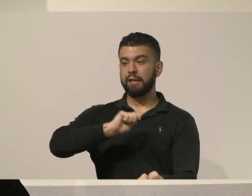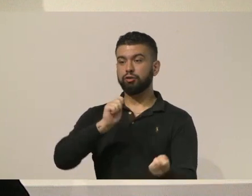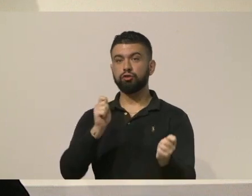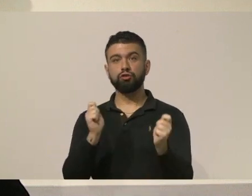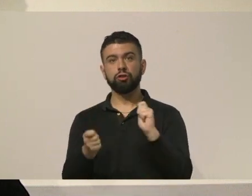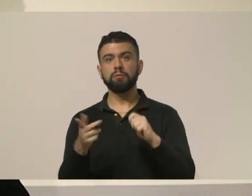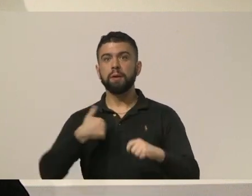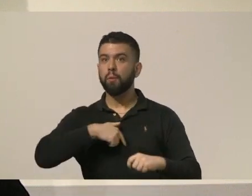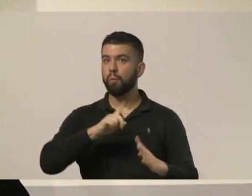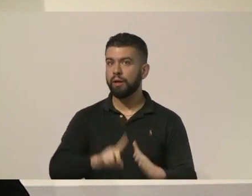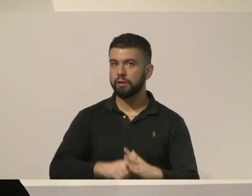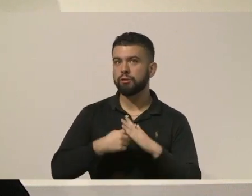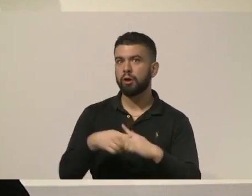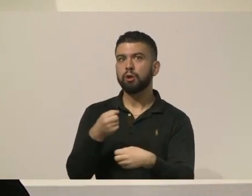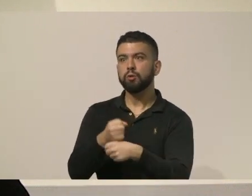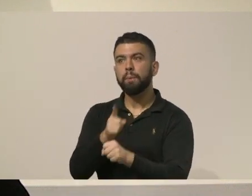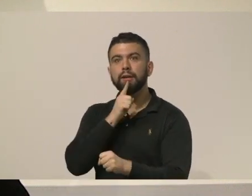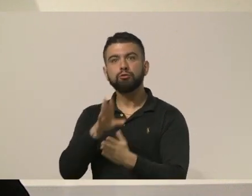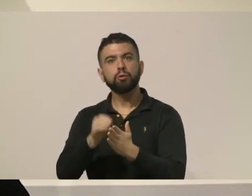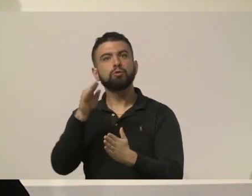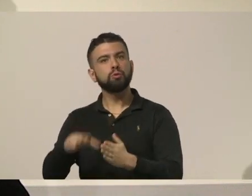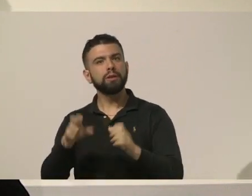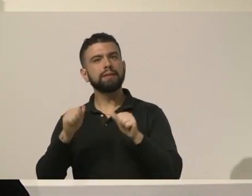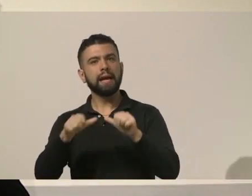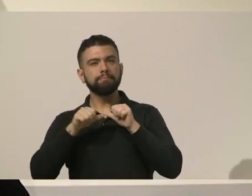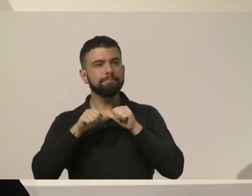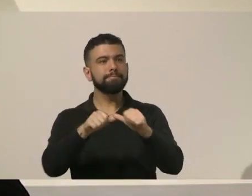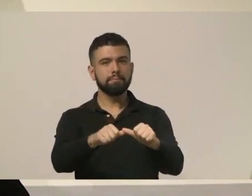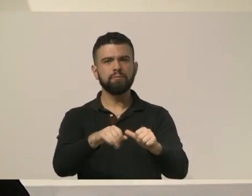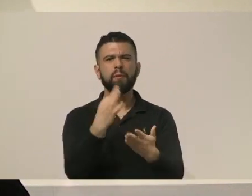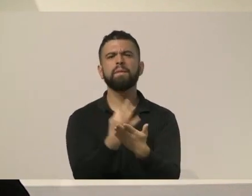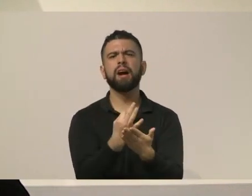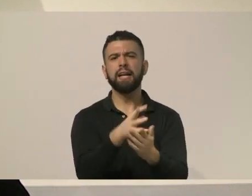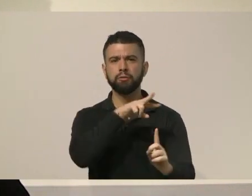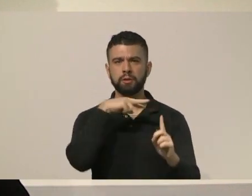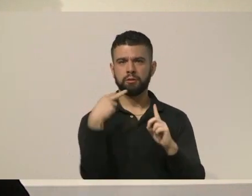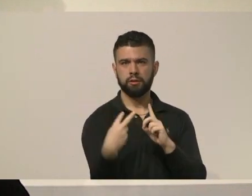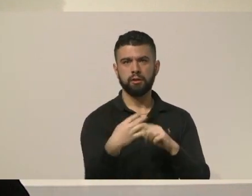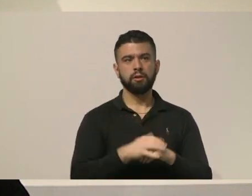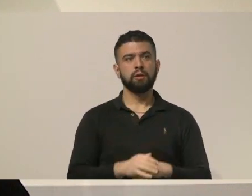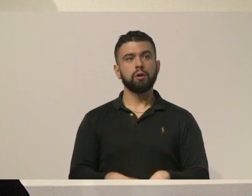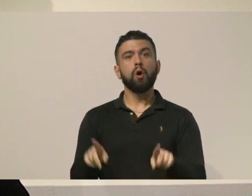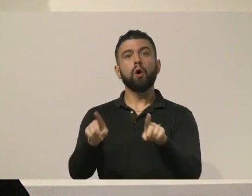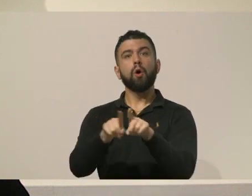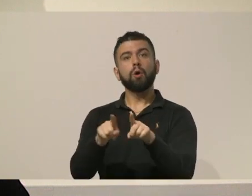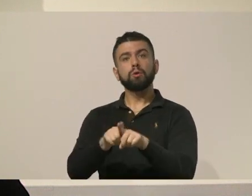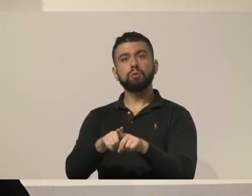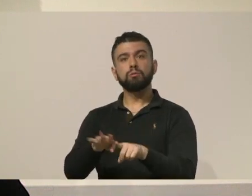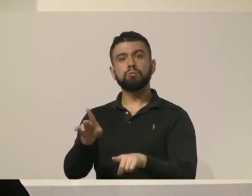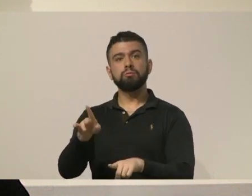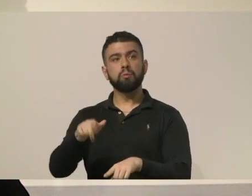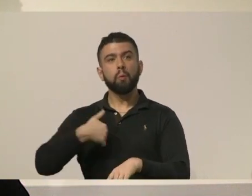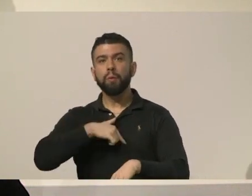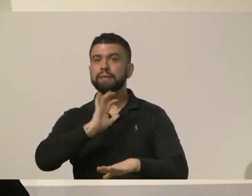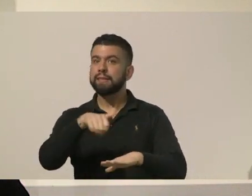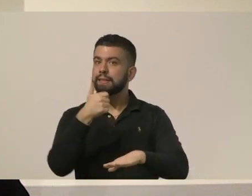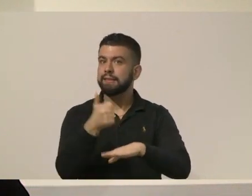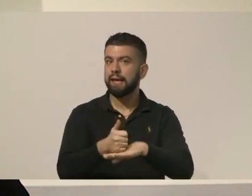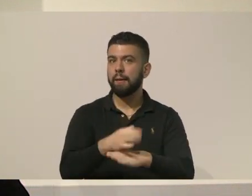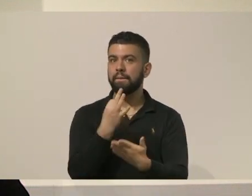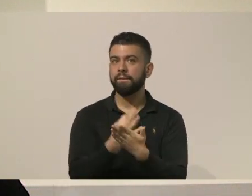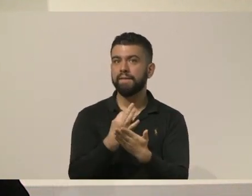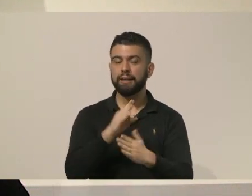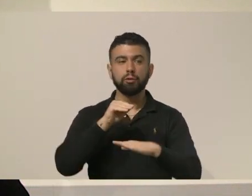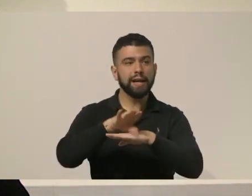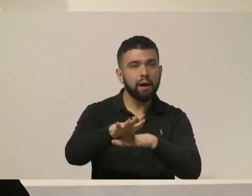try to help students stay on track from a financial perspective, in addition to augmenting financial aid counseling, financial literacy programs,